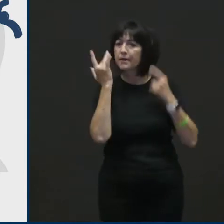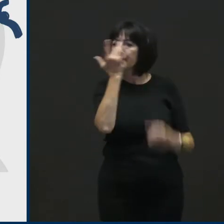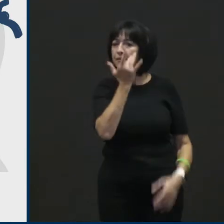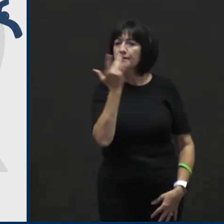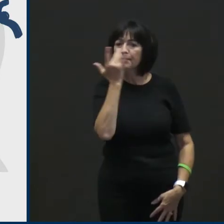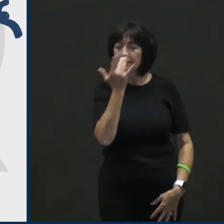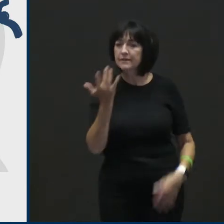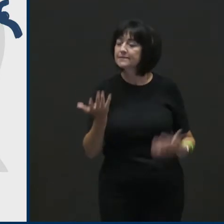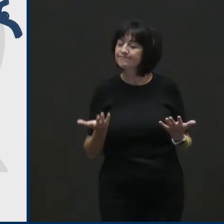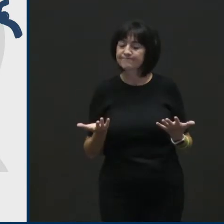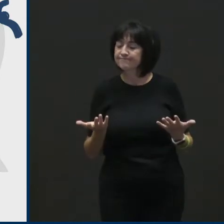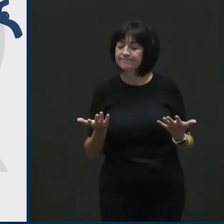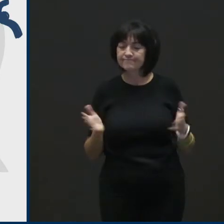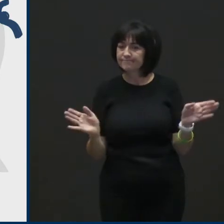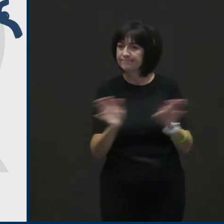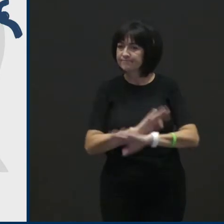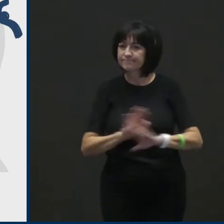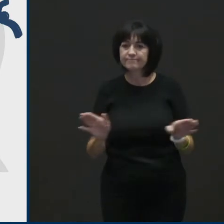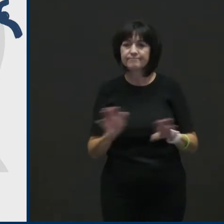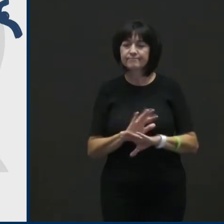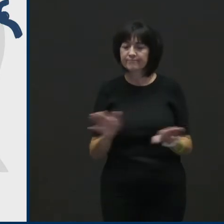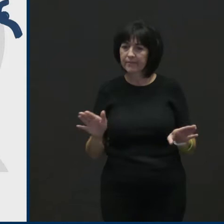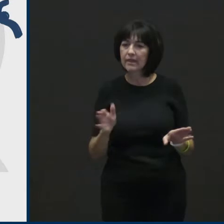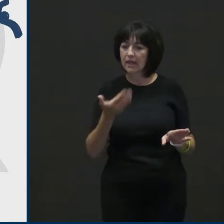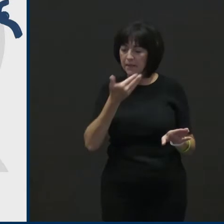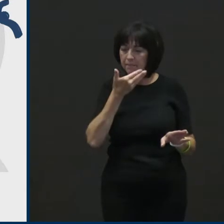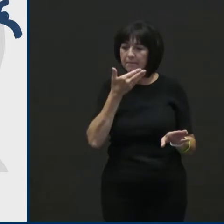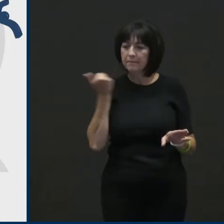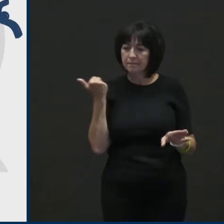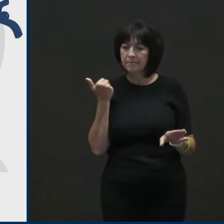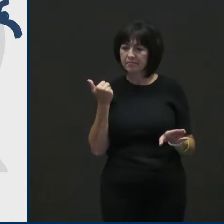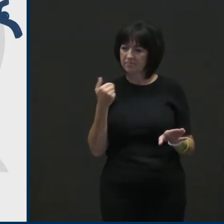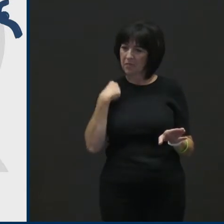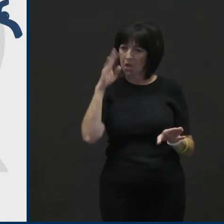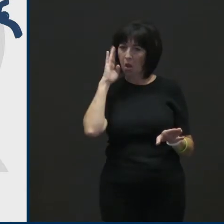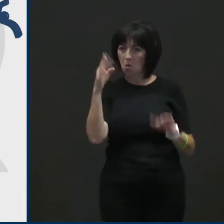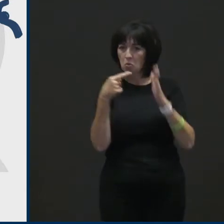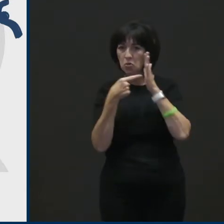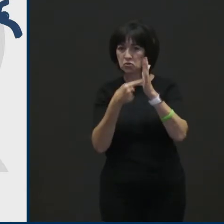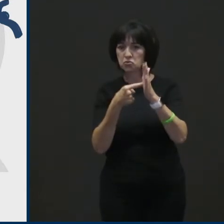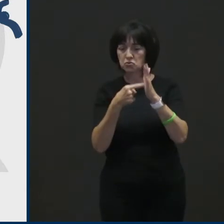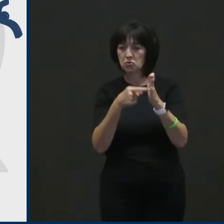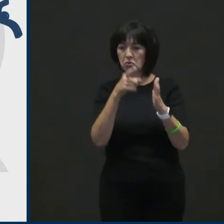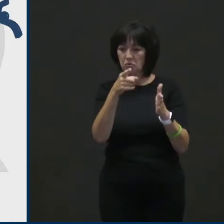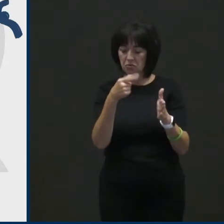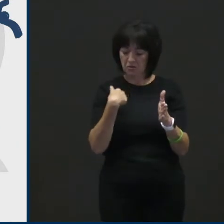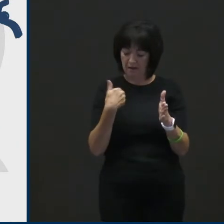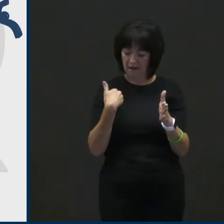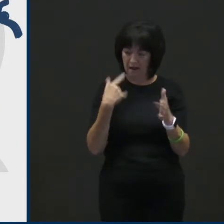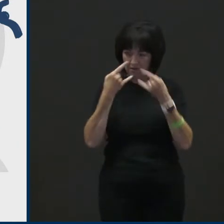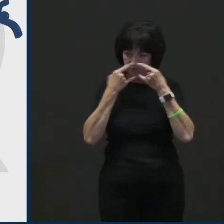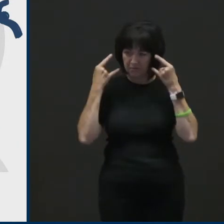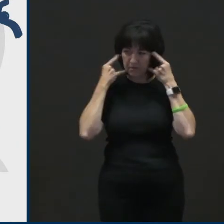proper way to wear a mask is to cover. In fact, maybe I should just demonstrate here. I've got my mask.